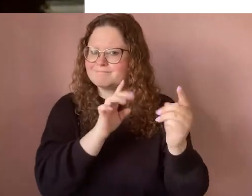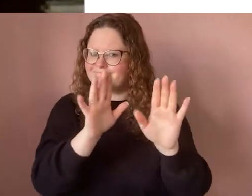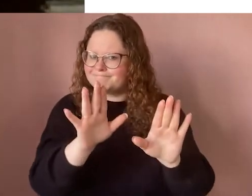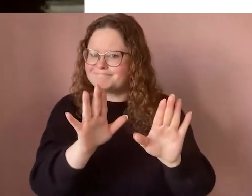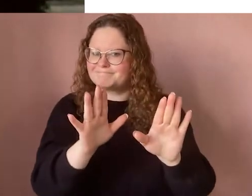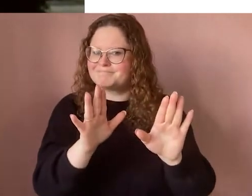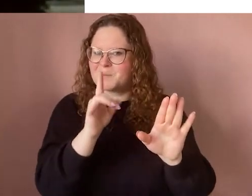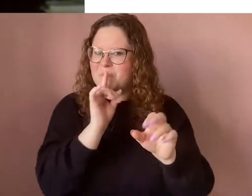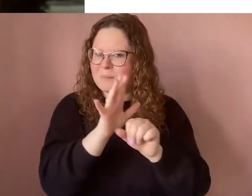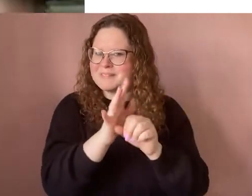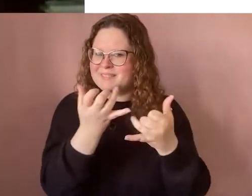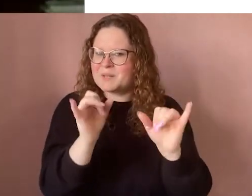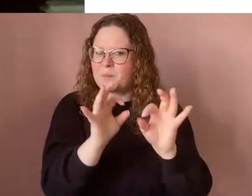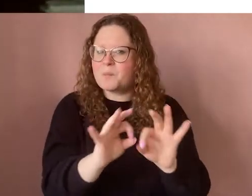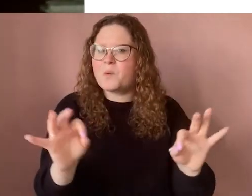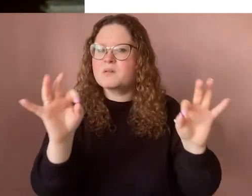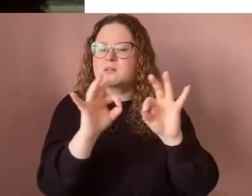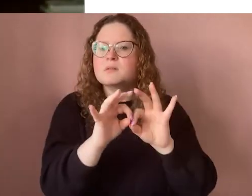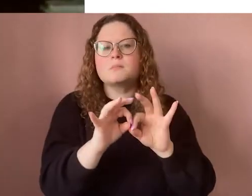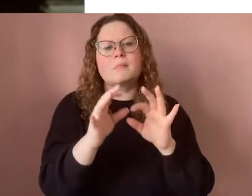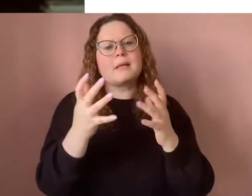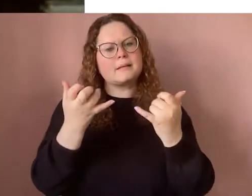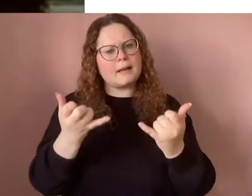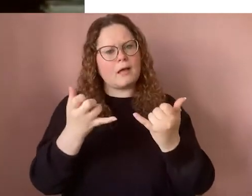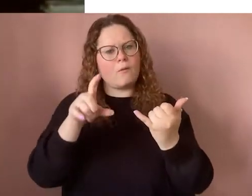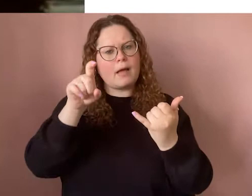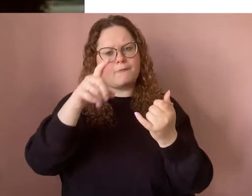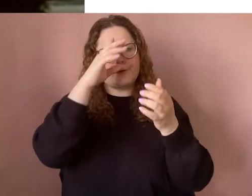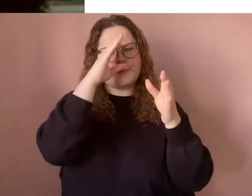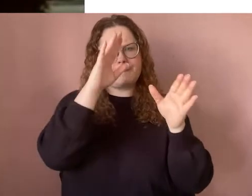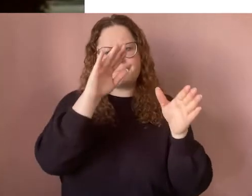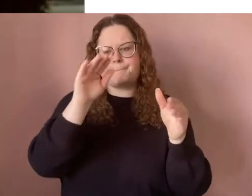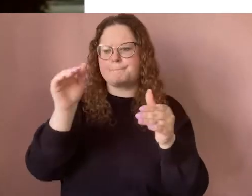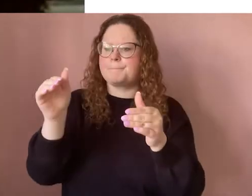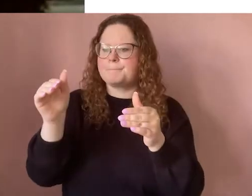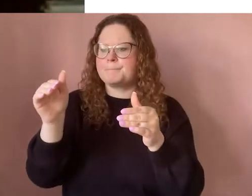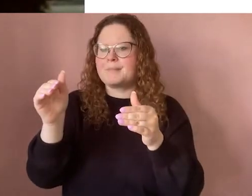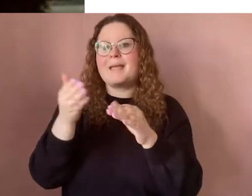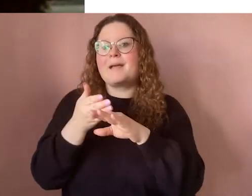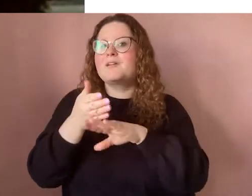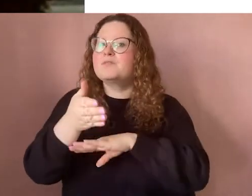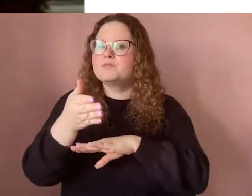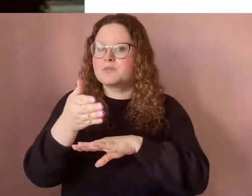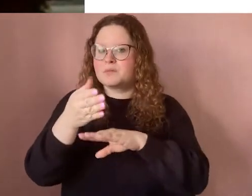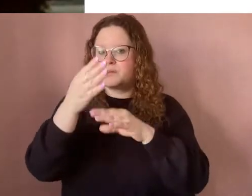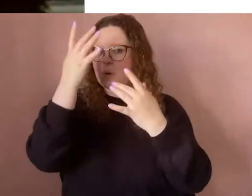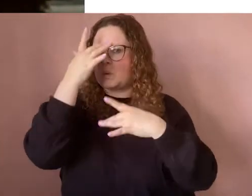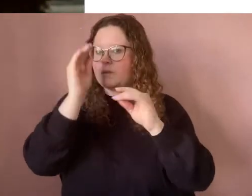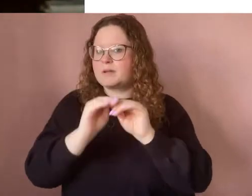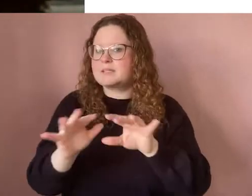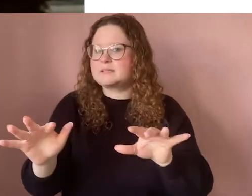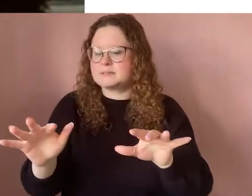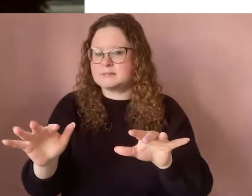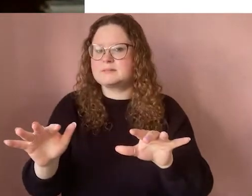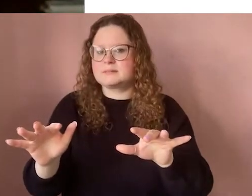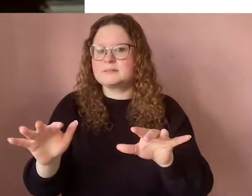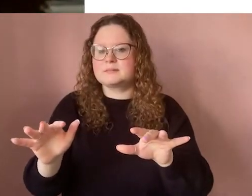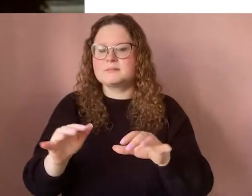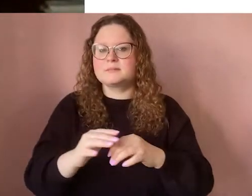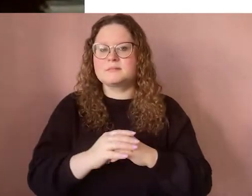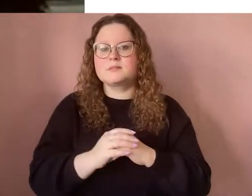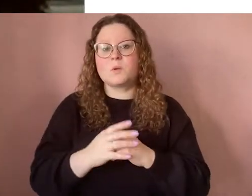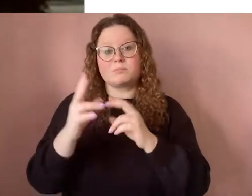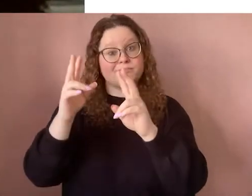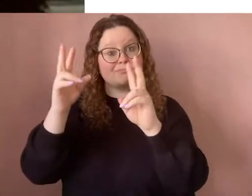distancing, but to begin to shift our thinking to the aftermath and the period to come. And I'd like to use the